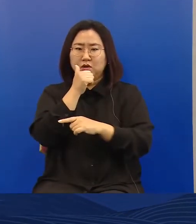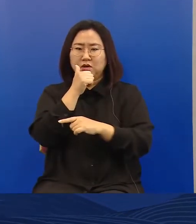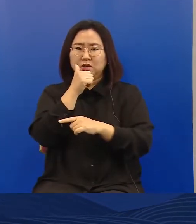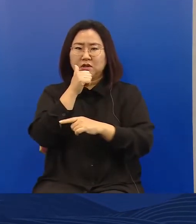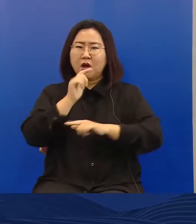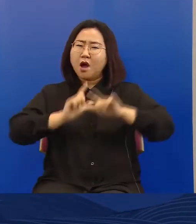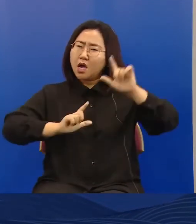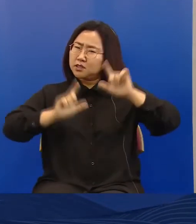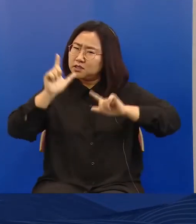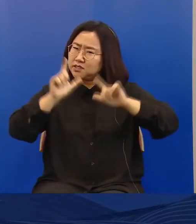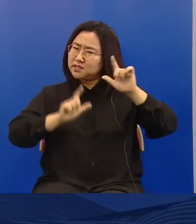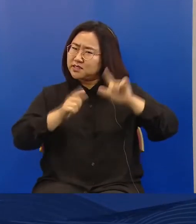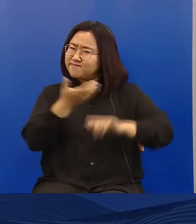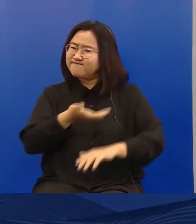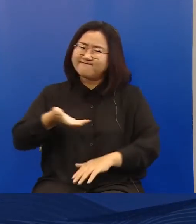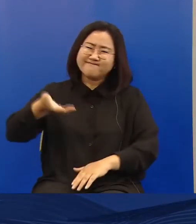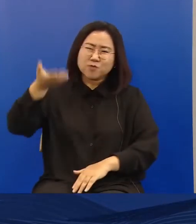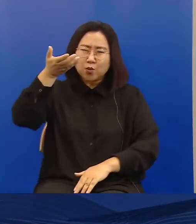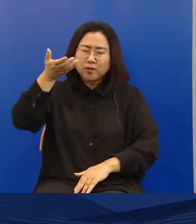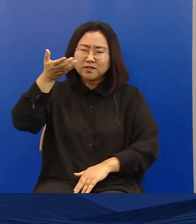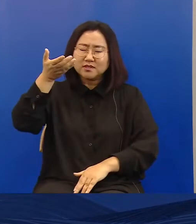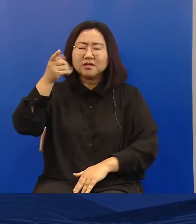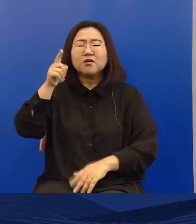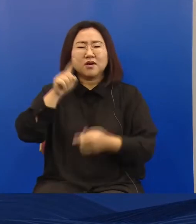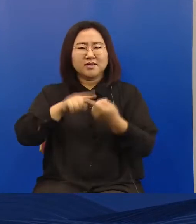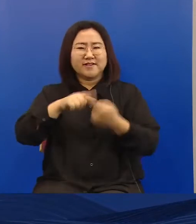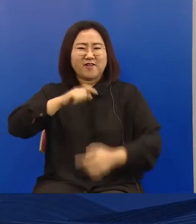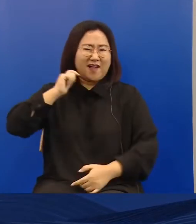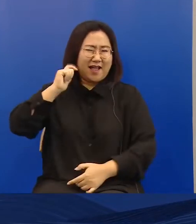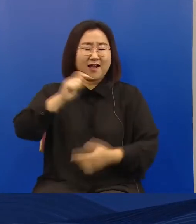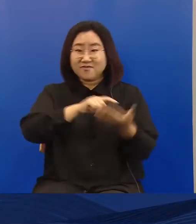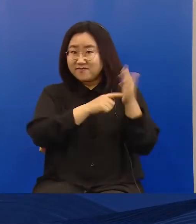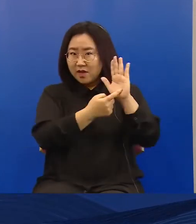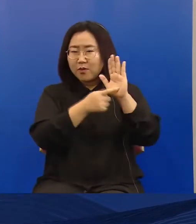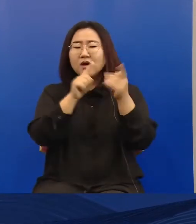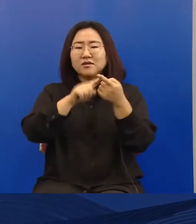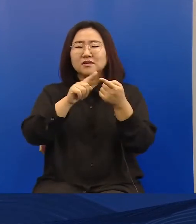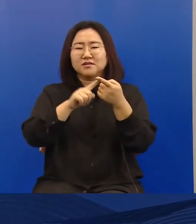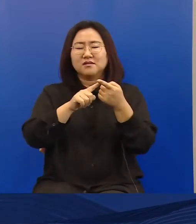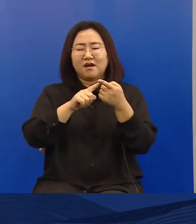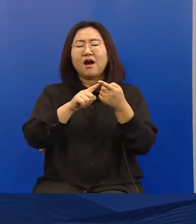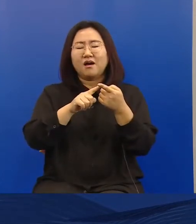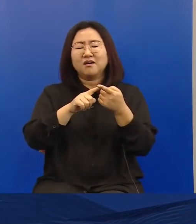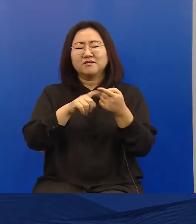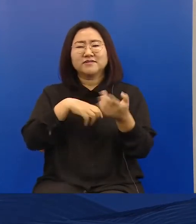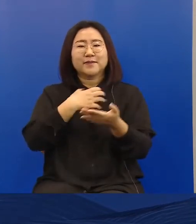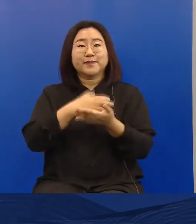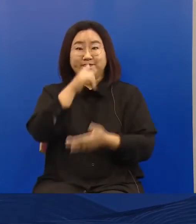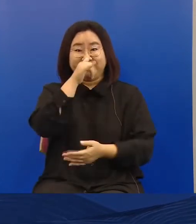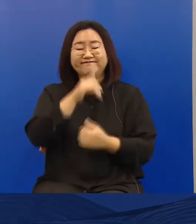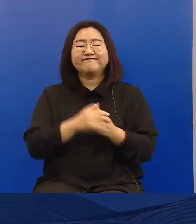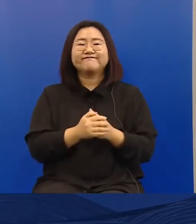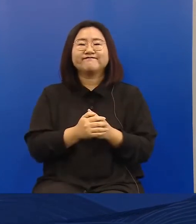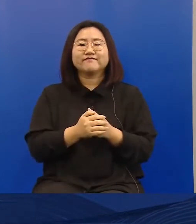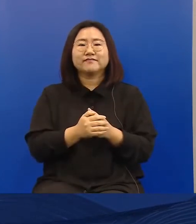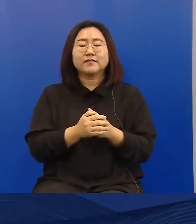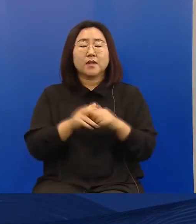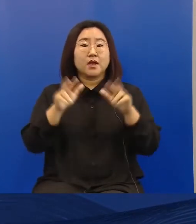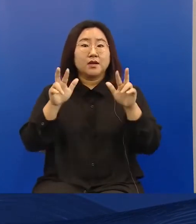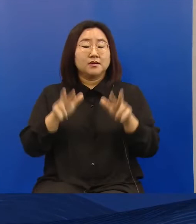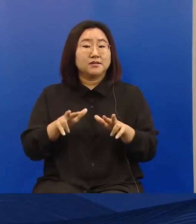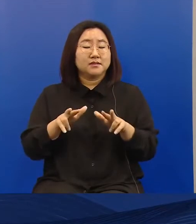that. And you mentioned that we have to have a qualitative growth in the future. That was very impressive.